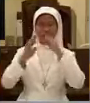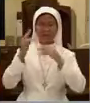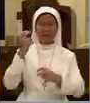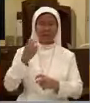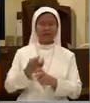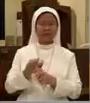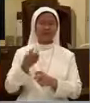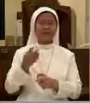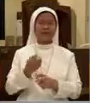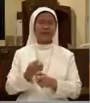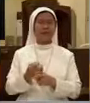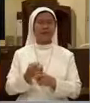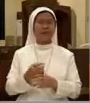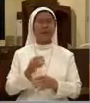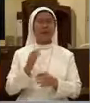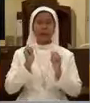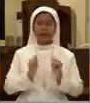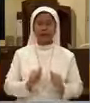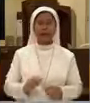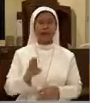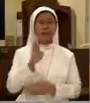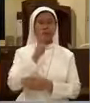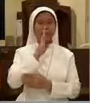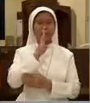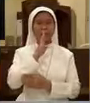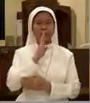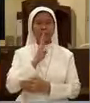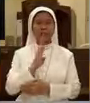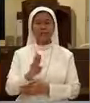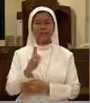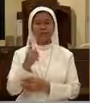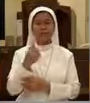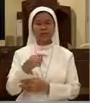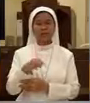difficulties, could we make the economy